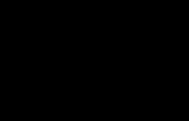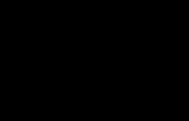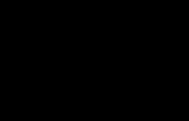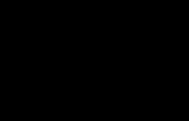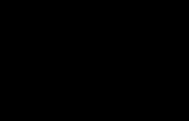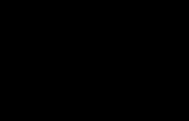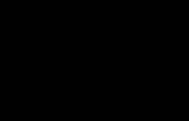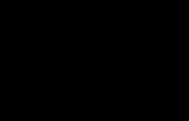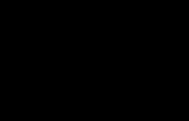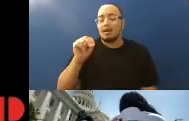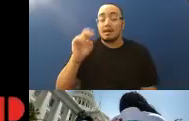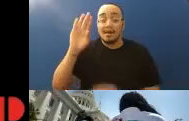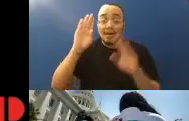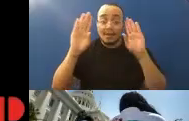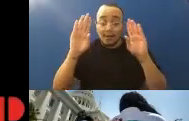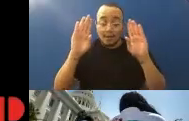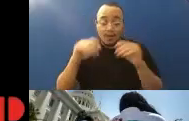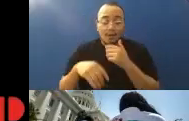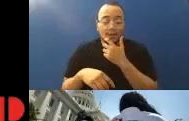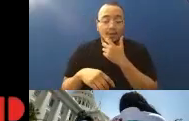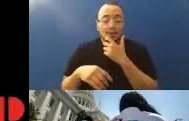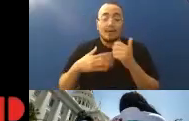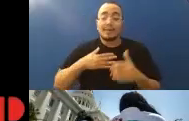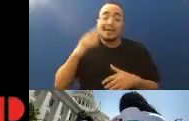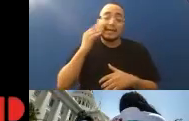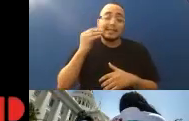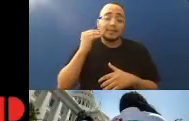My experience with patriarchy, I am a